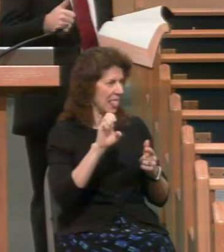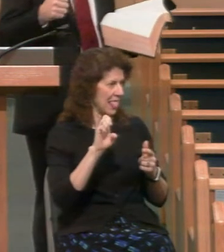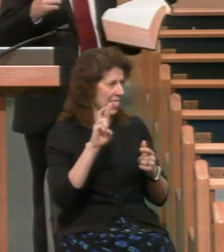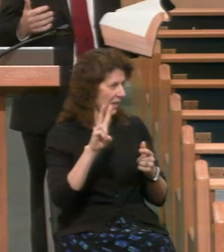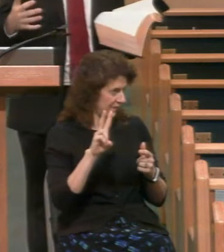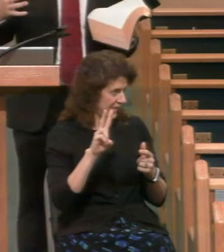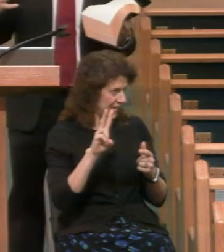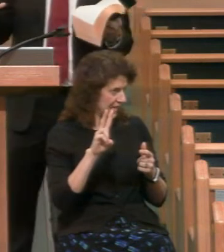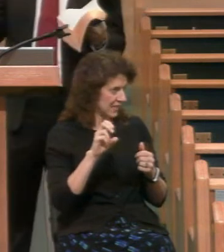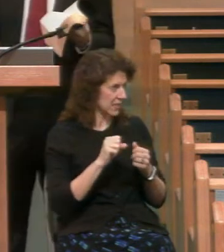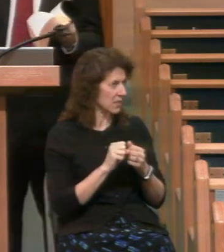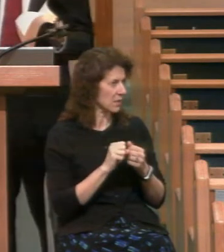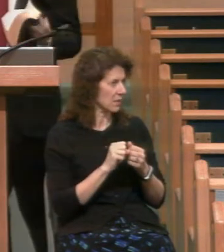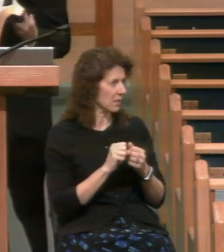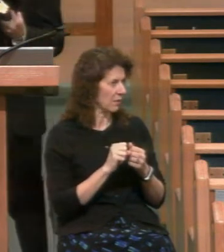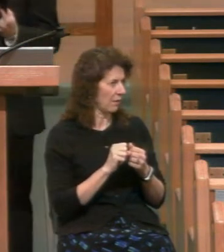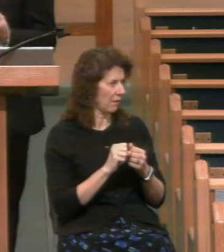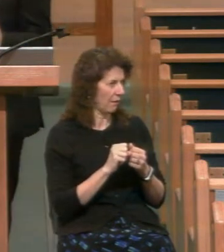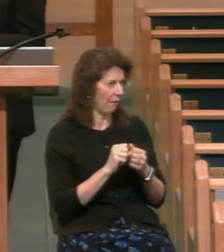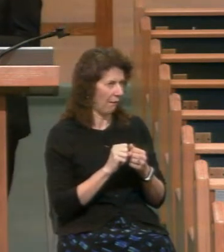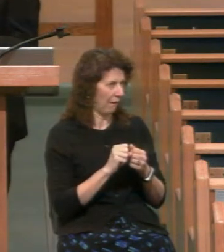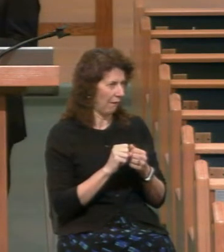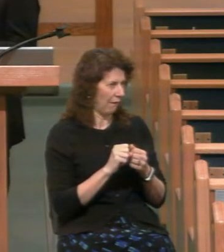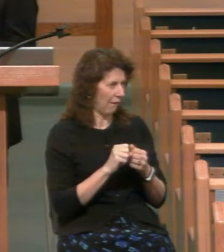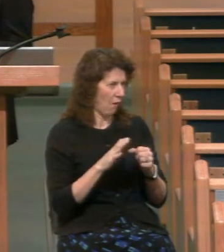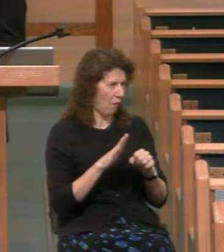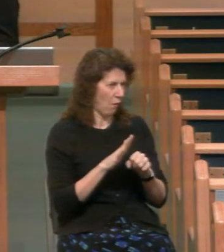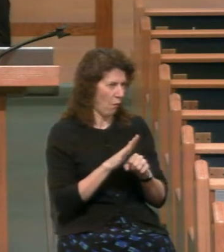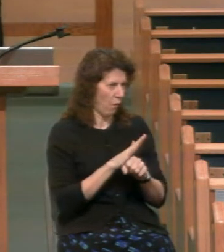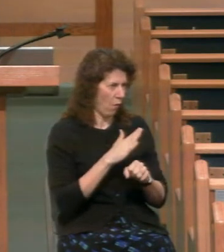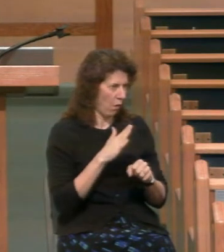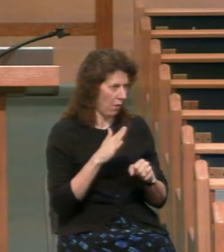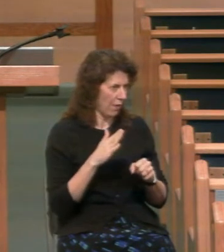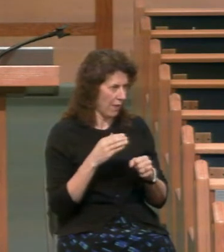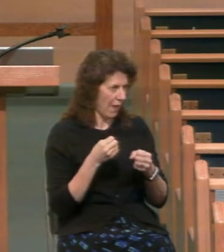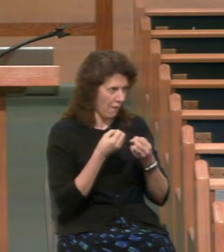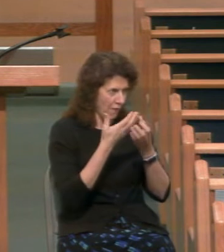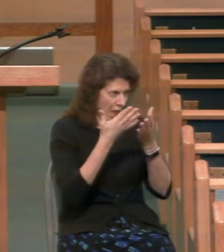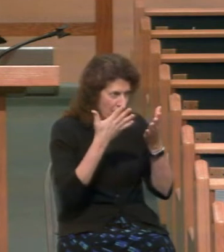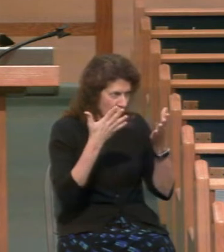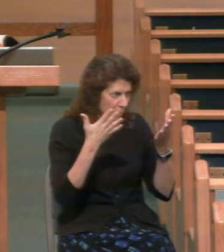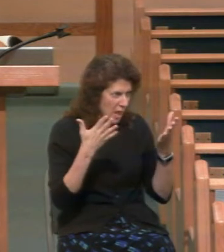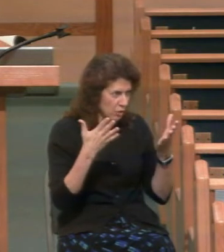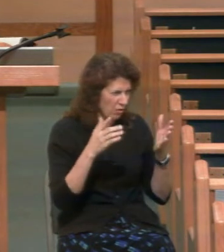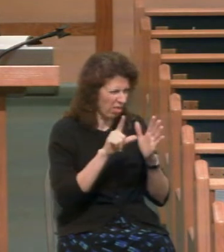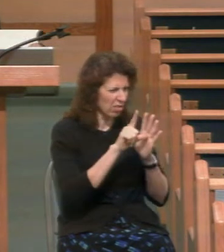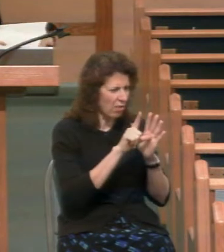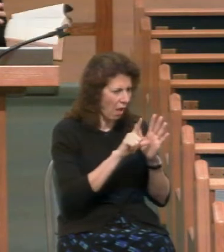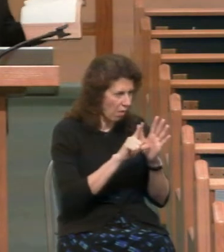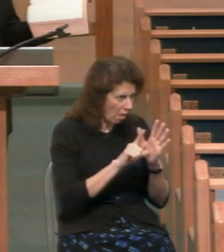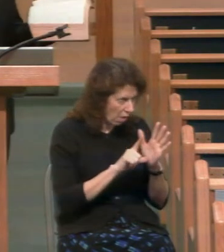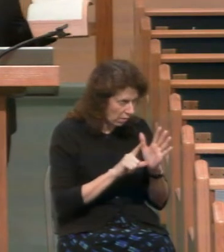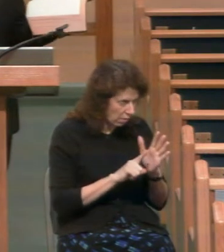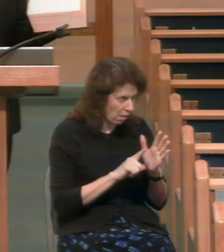Leviticus. That juicy book with all kinds of fun. Yeah, so a lot of just law there. So we